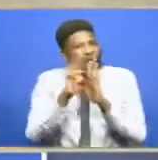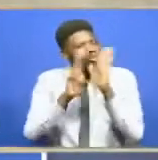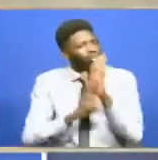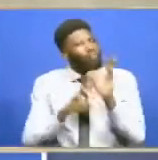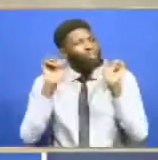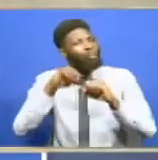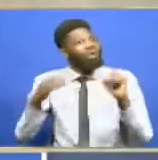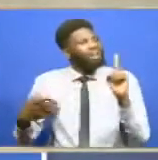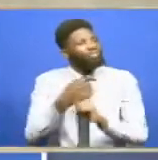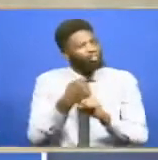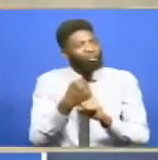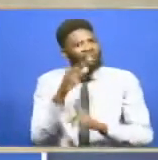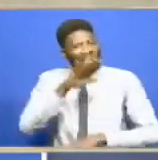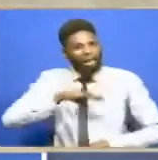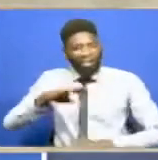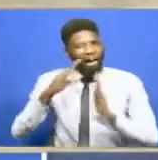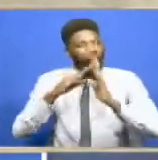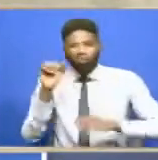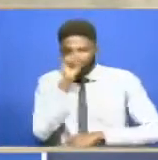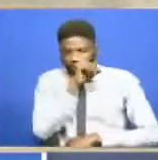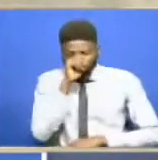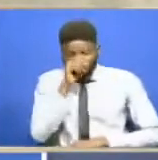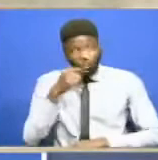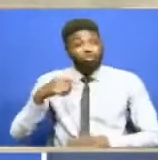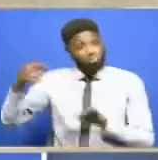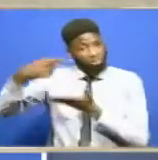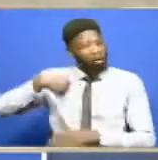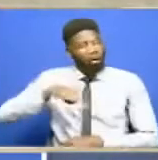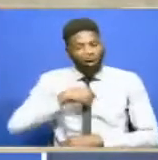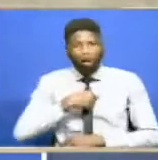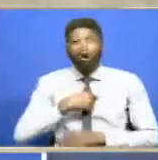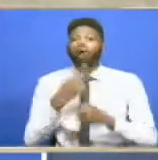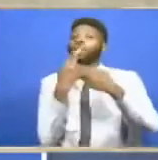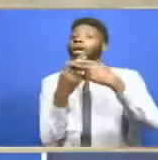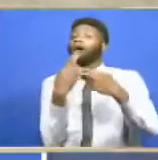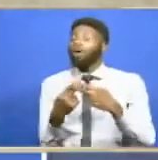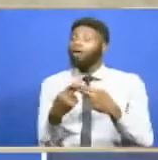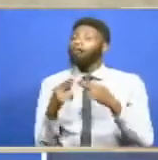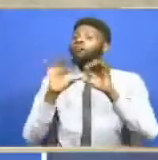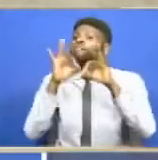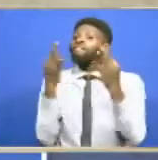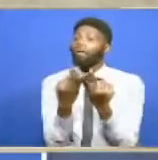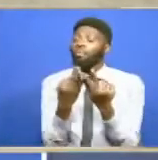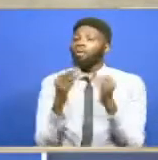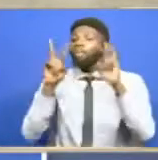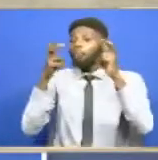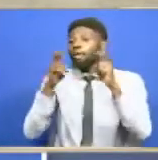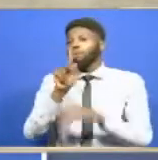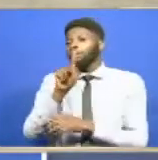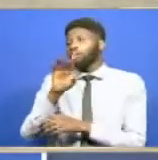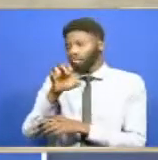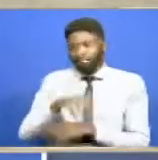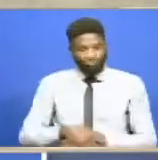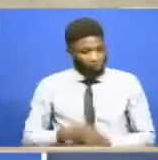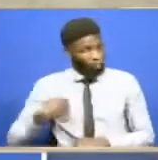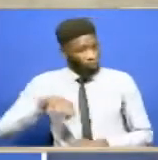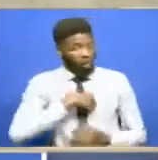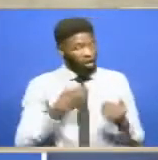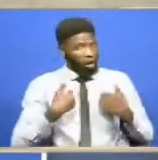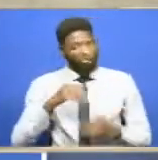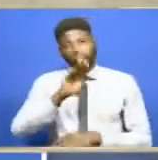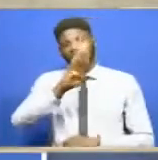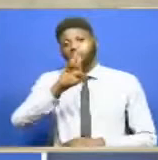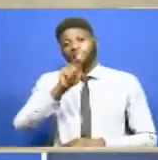And let's have that conversation using the hashtag Family Matters KBC. In studio tonight, we have Beatrice Otawa, who is